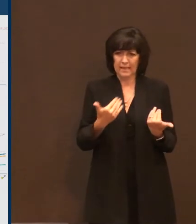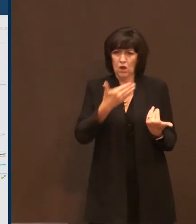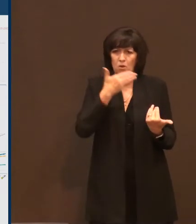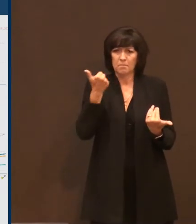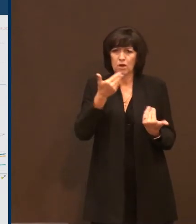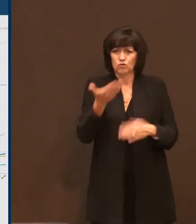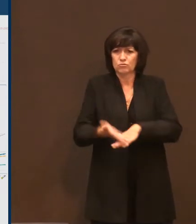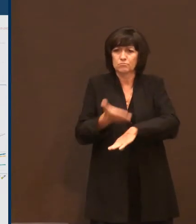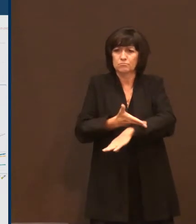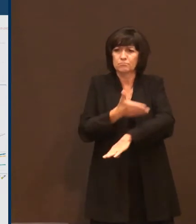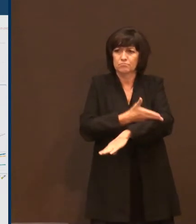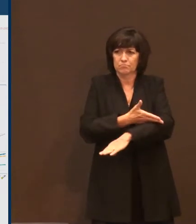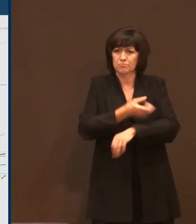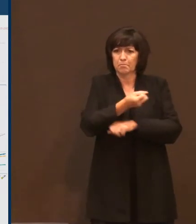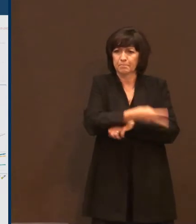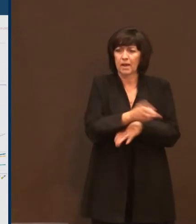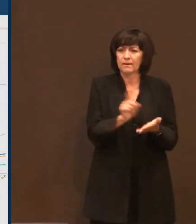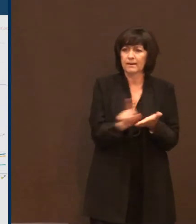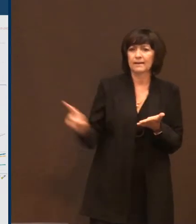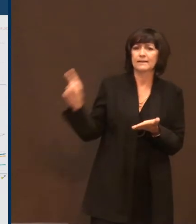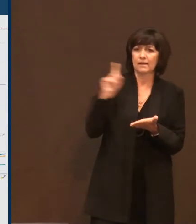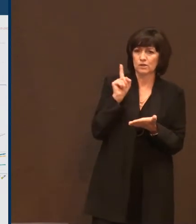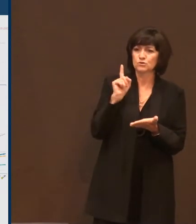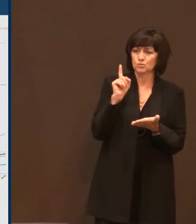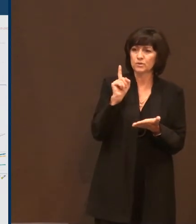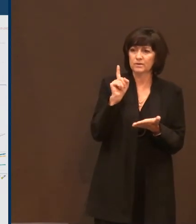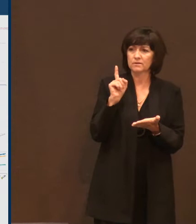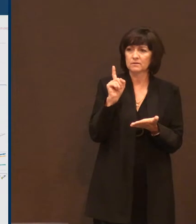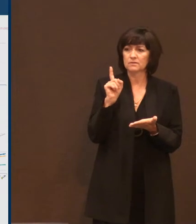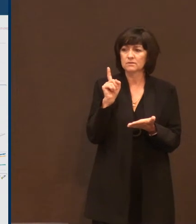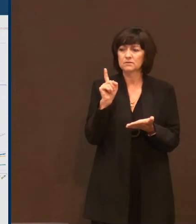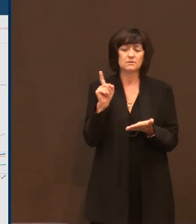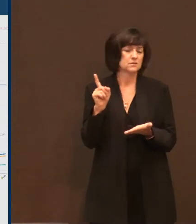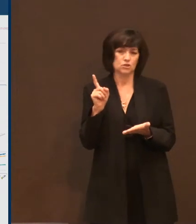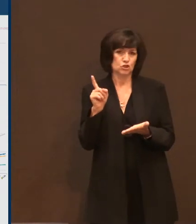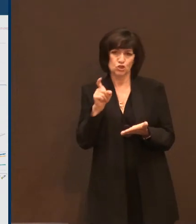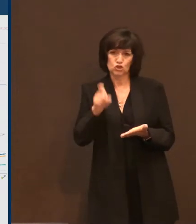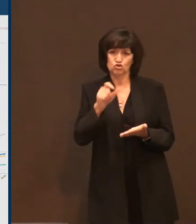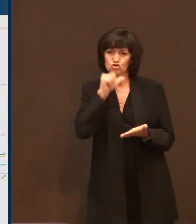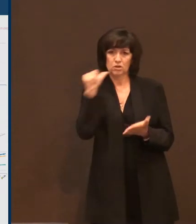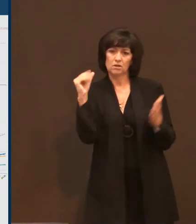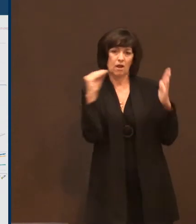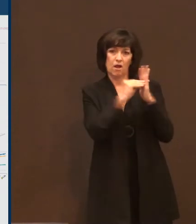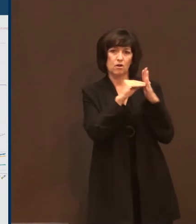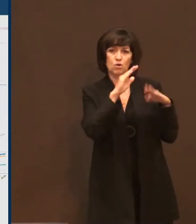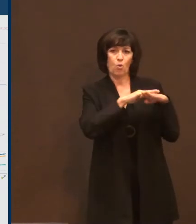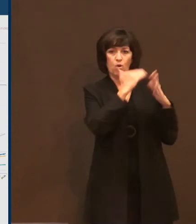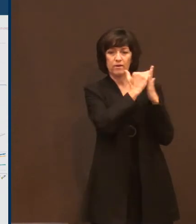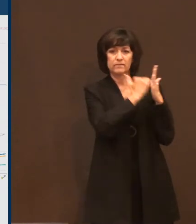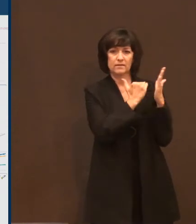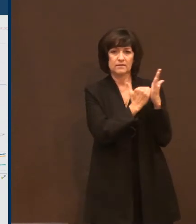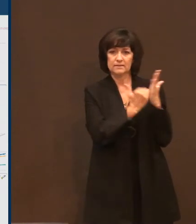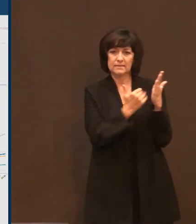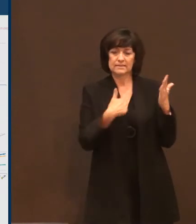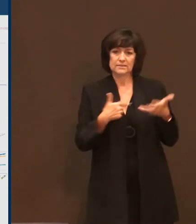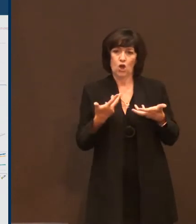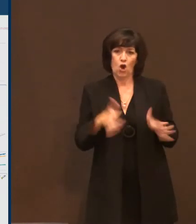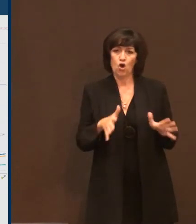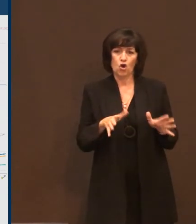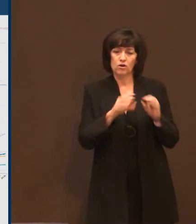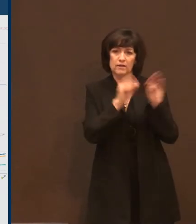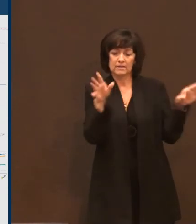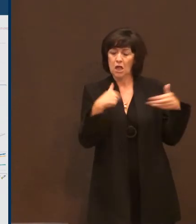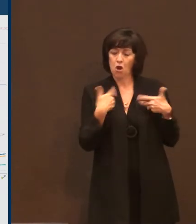list. So we shouldn't be on the list, and I've made it clear. I've already contacted